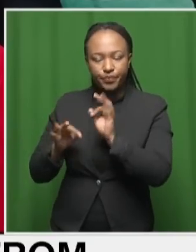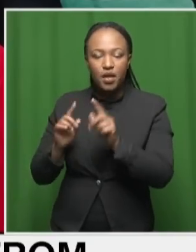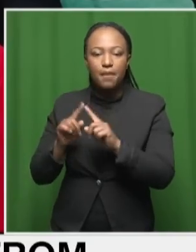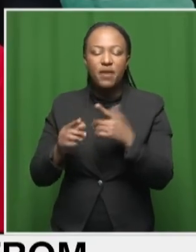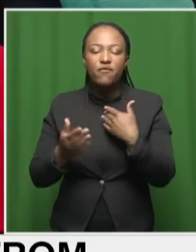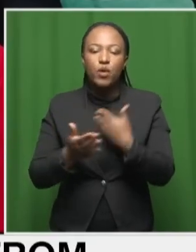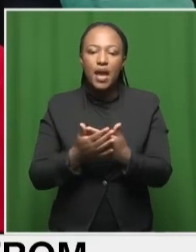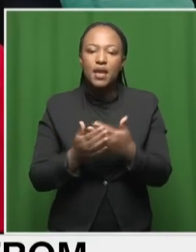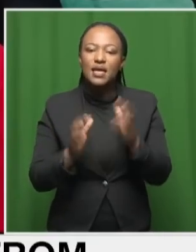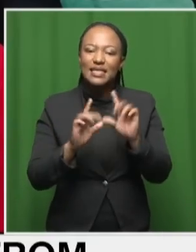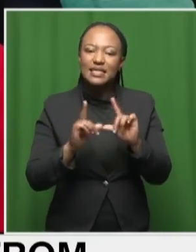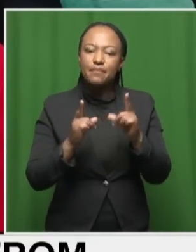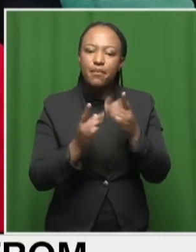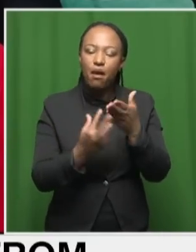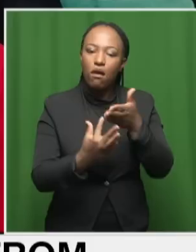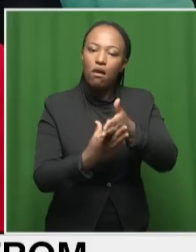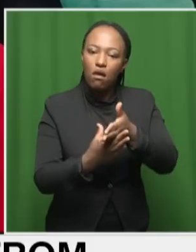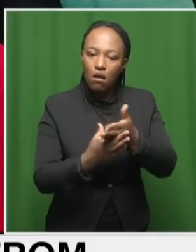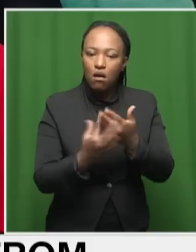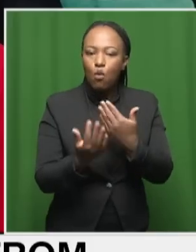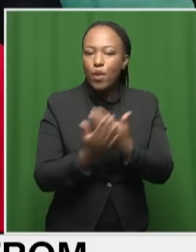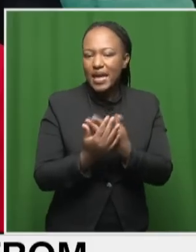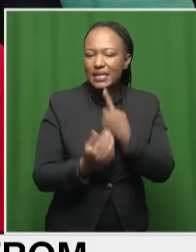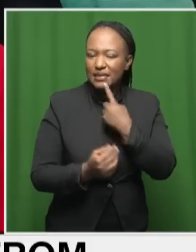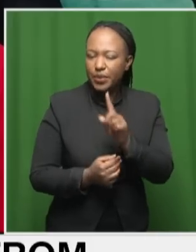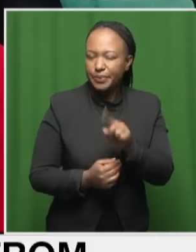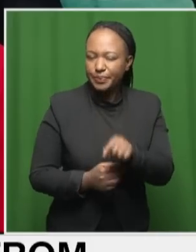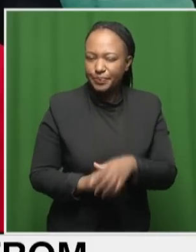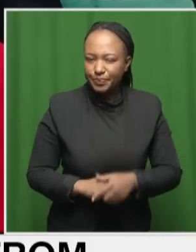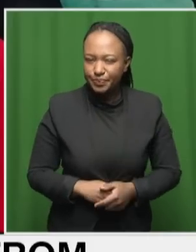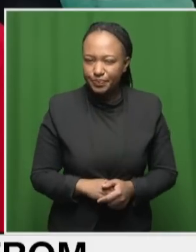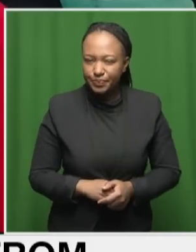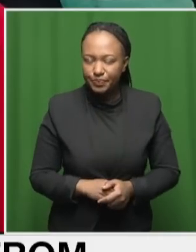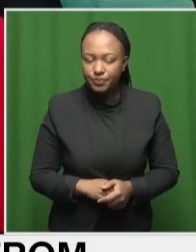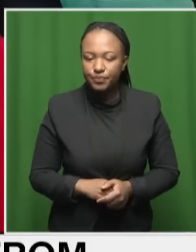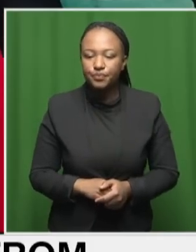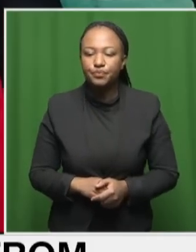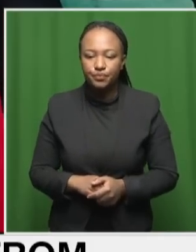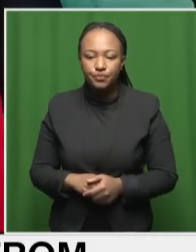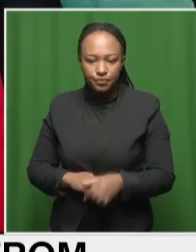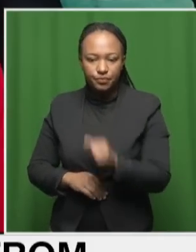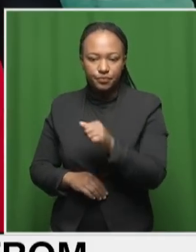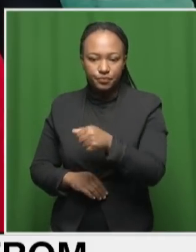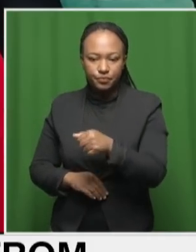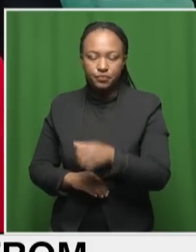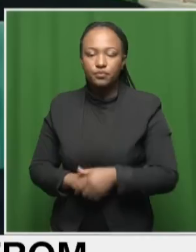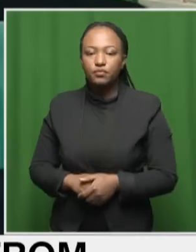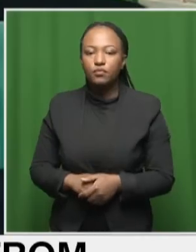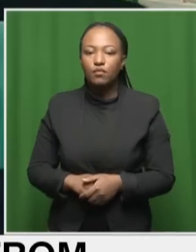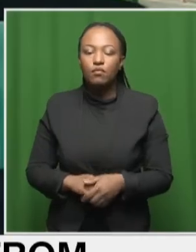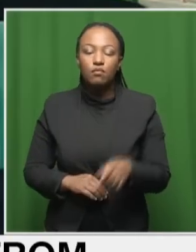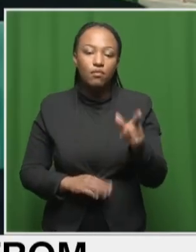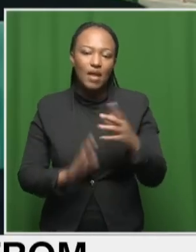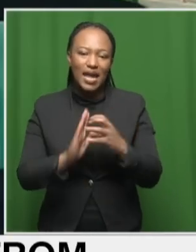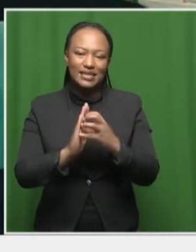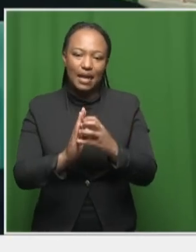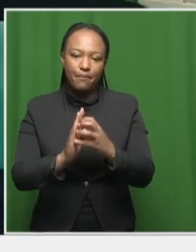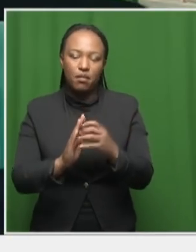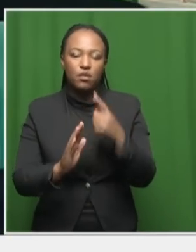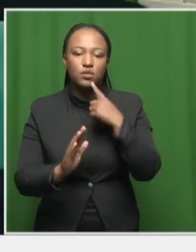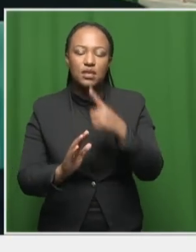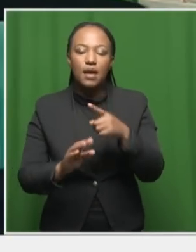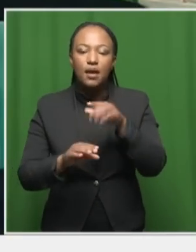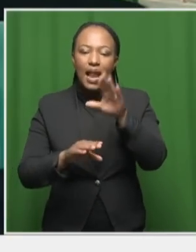mitigate for the department in this instance, what could we say? Sure. So I think the example that you gave of large class size